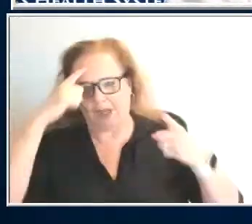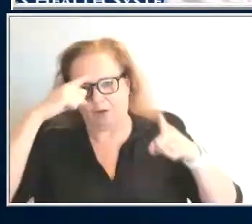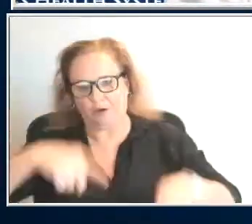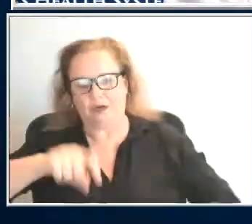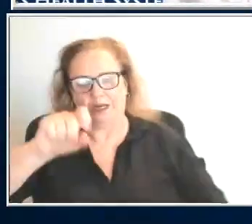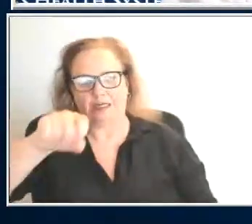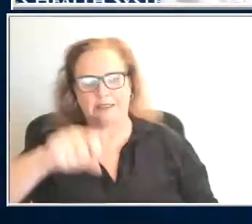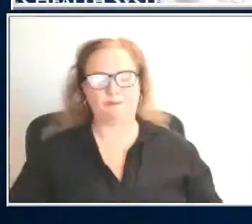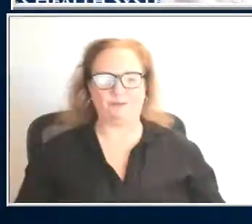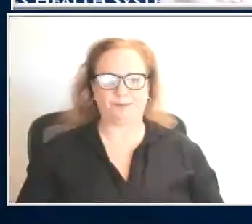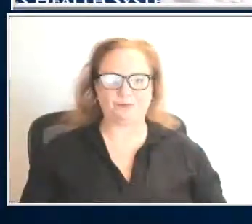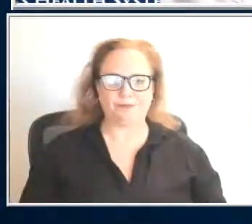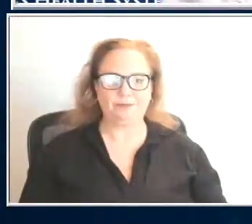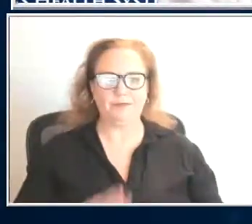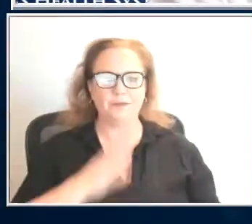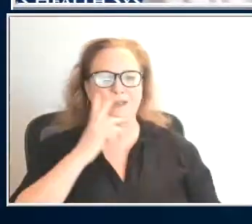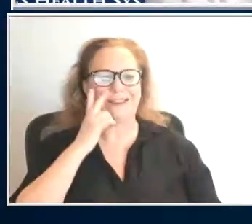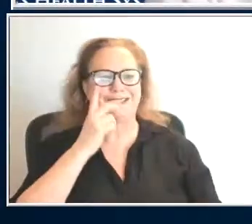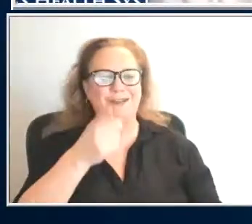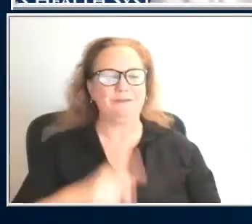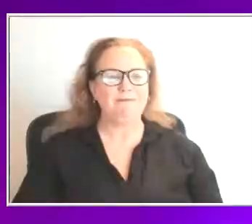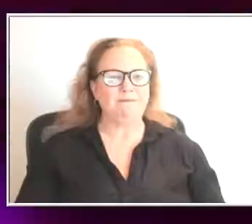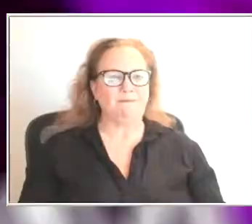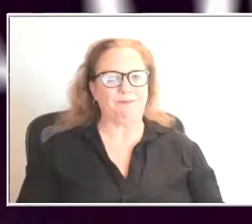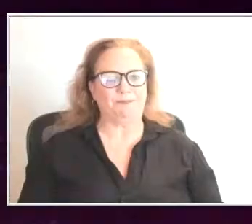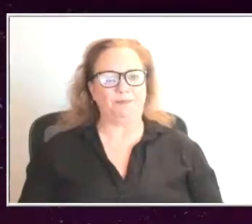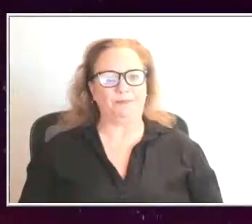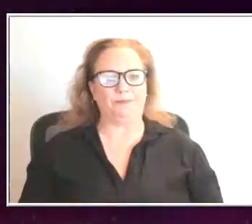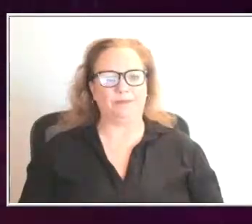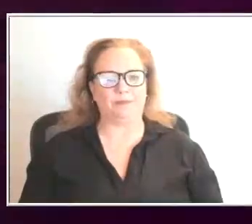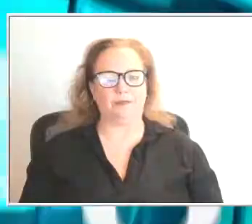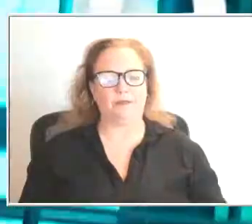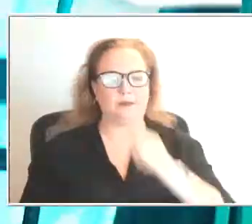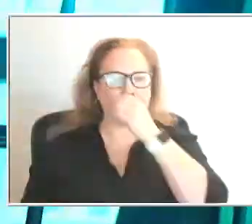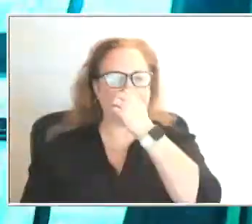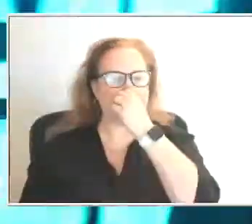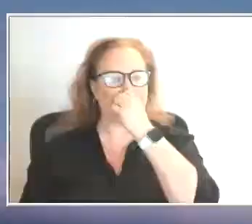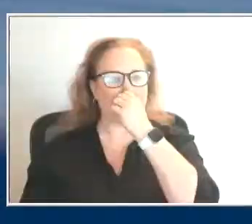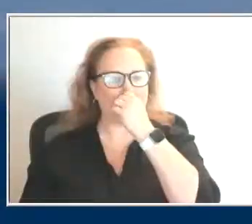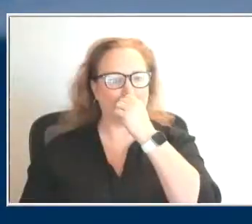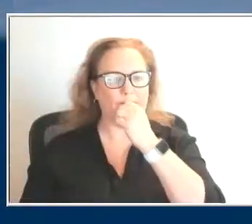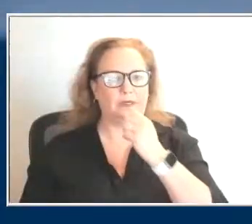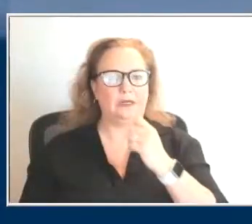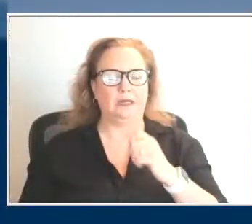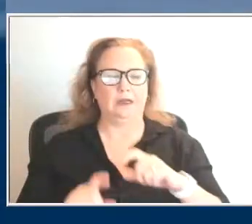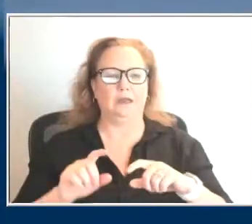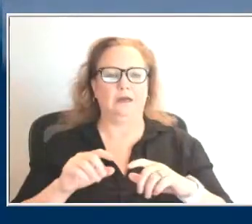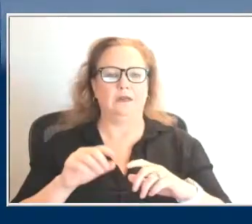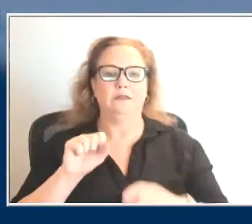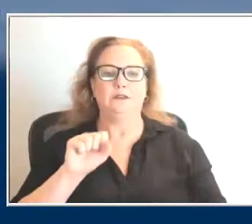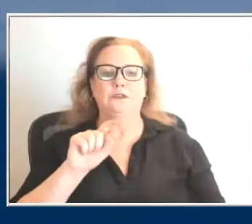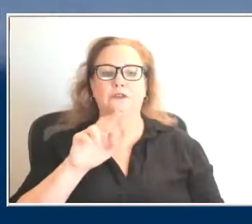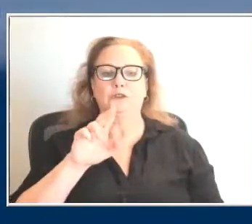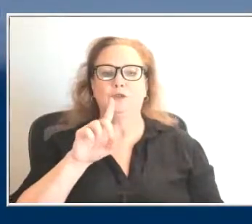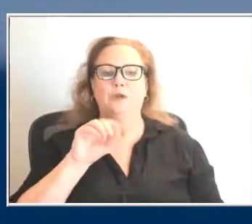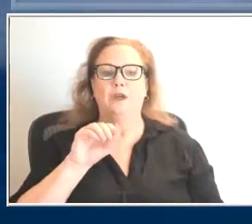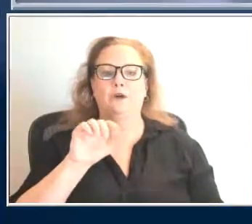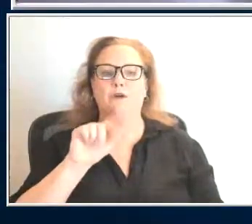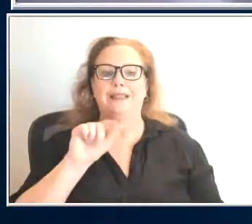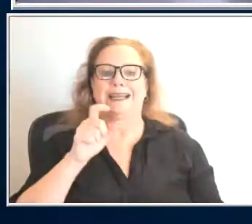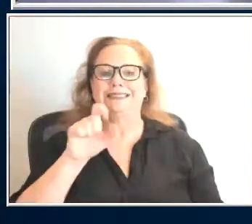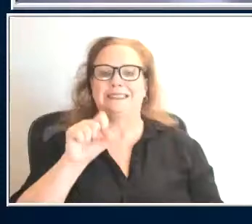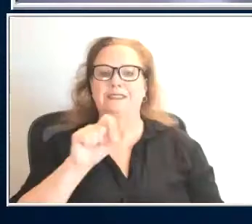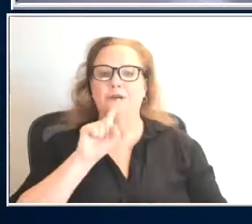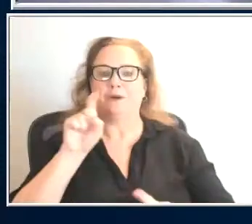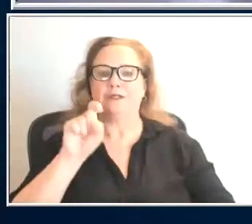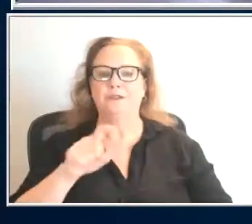you. Hawk, always good to see you. Yes. Brother. All right. We know many of you may have some questions. Let's head to Studio B and Alexis. We have